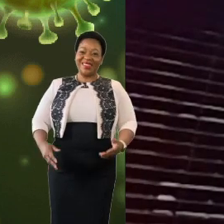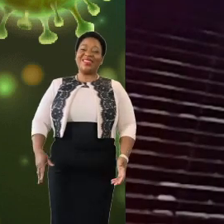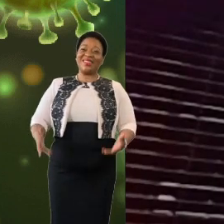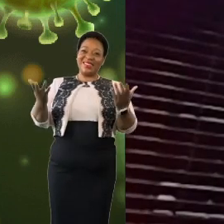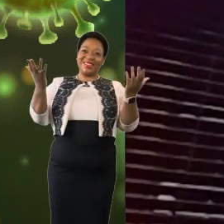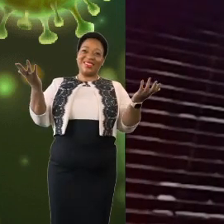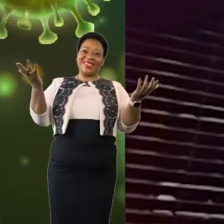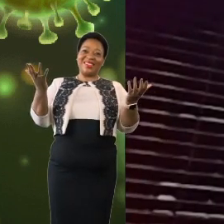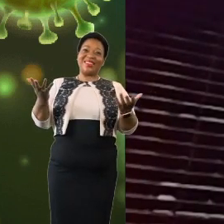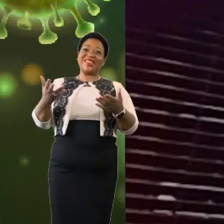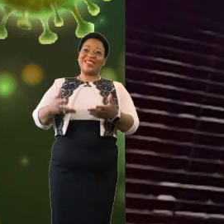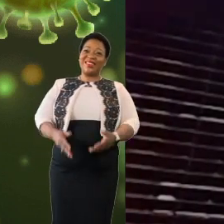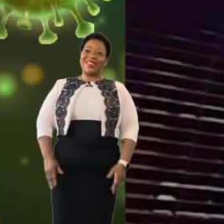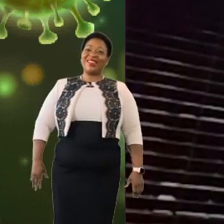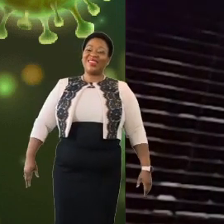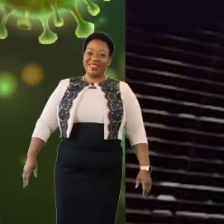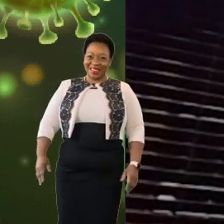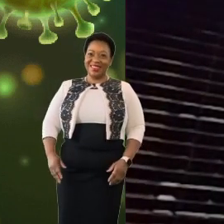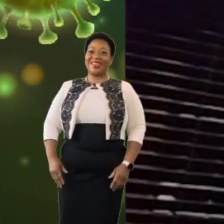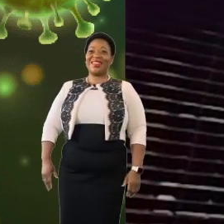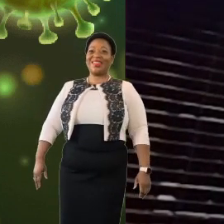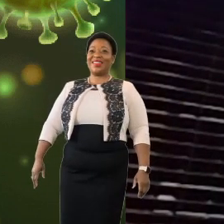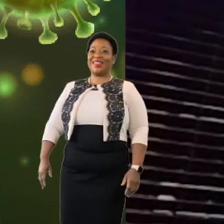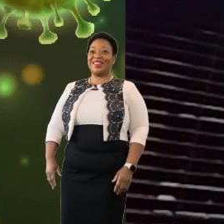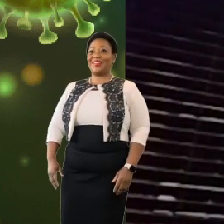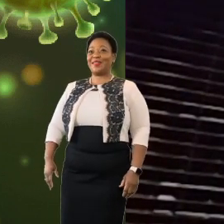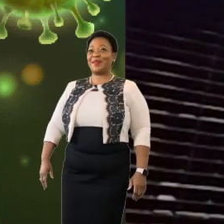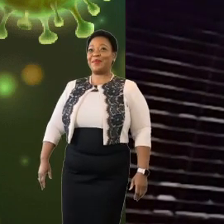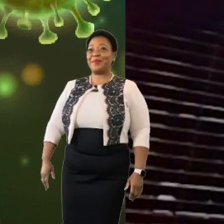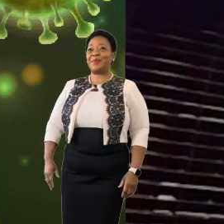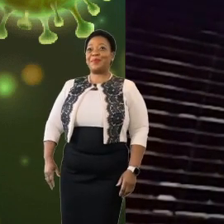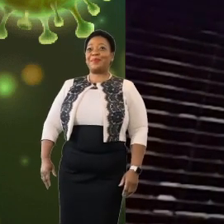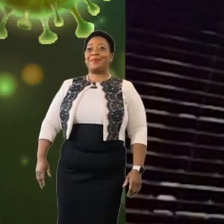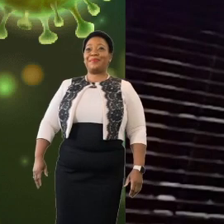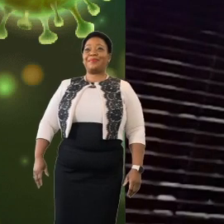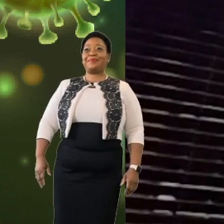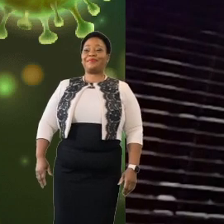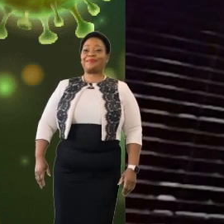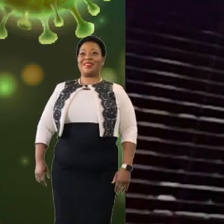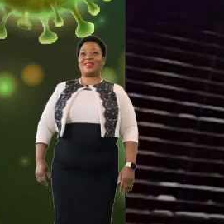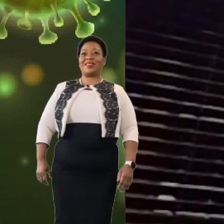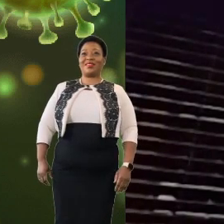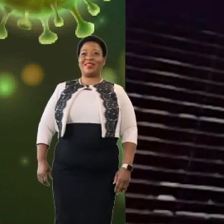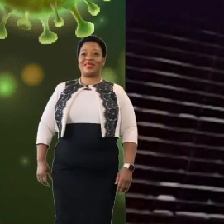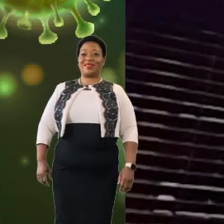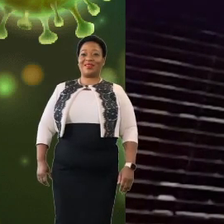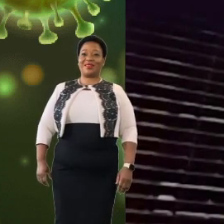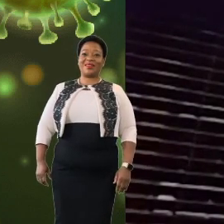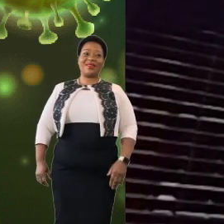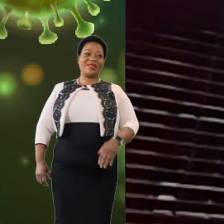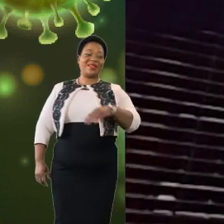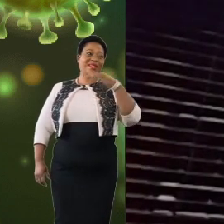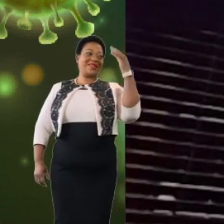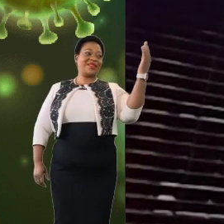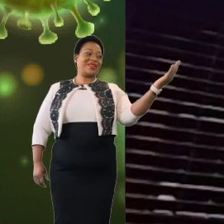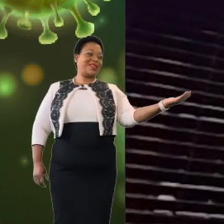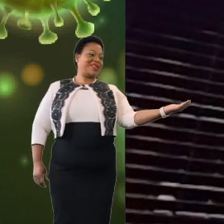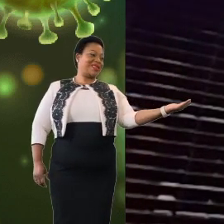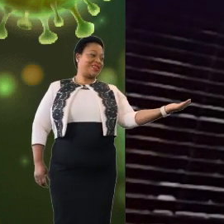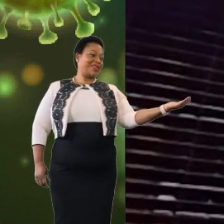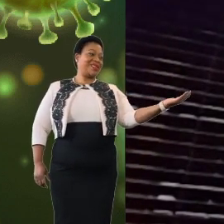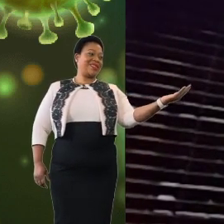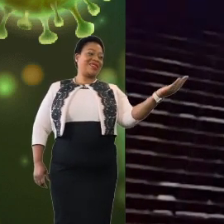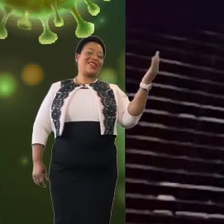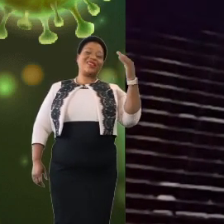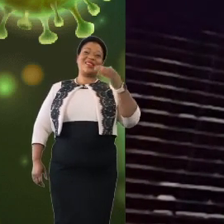basis. But here we are talking about, there is an economy that needs to start working